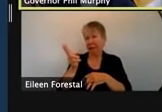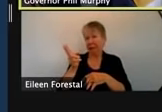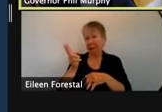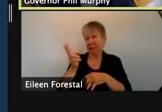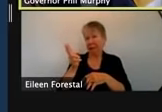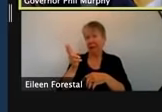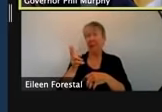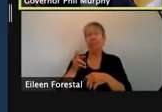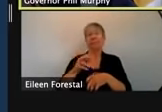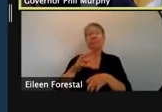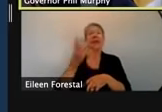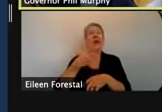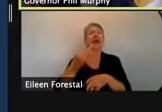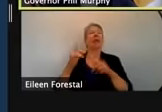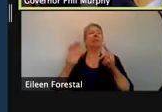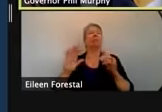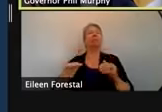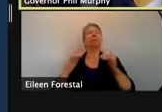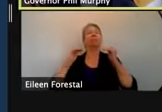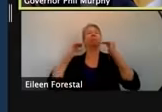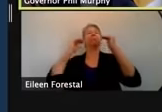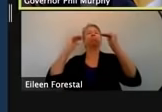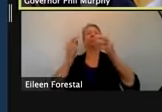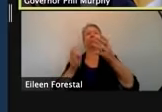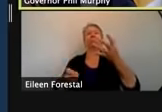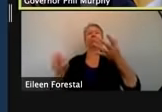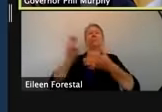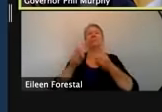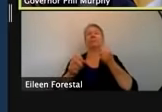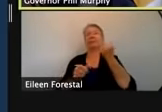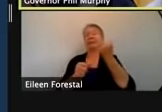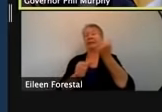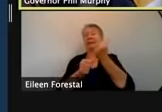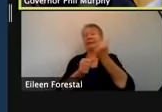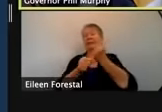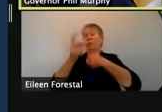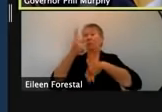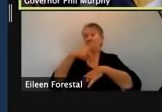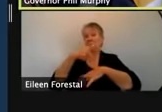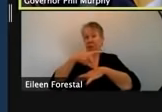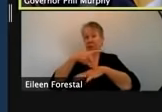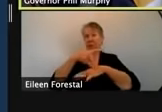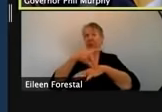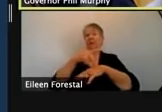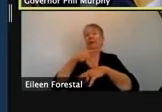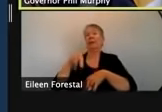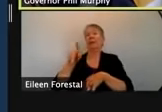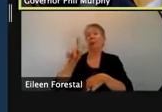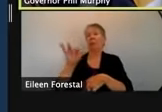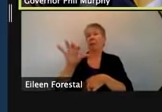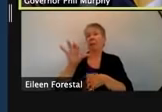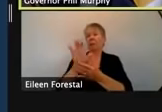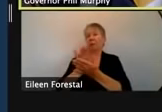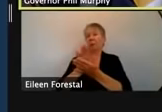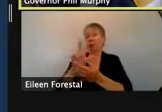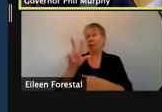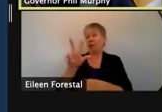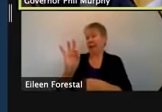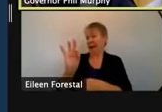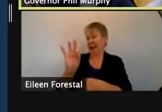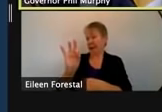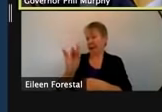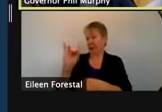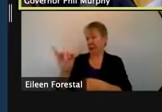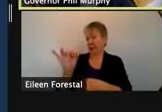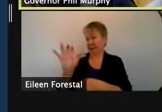assistant principal of Public School number 39 and serving as the district supervisor for social studies. She retired